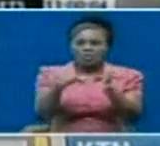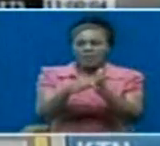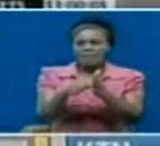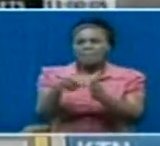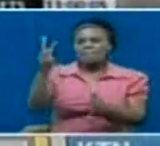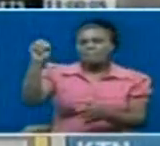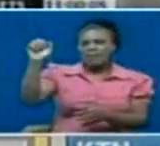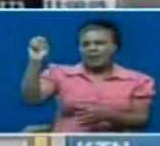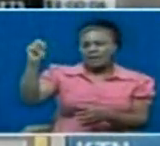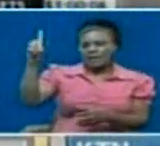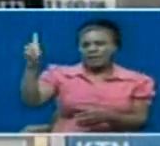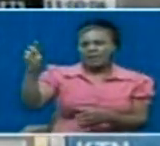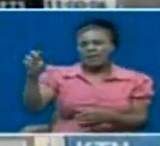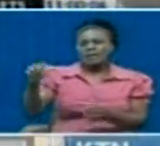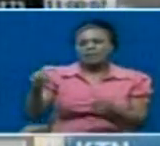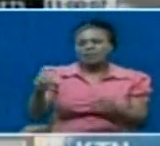Mandera. The entire